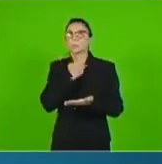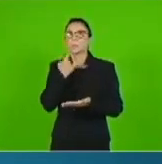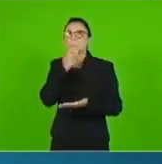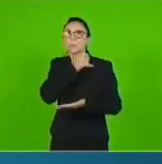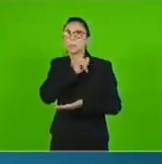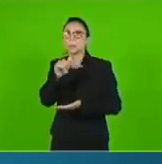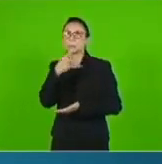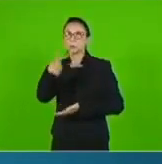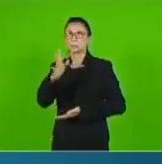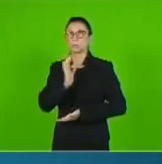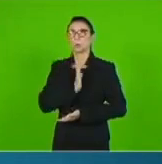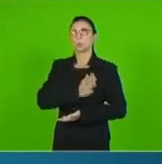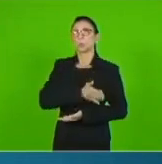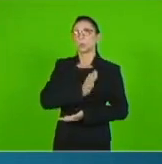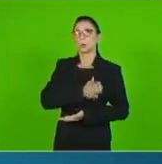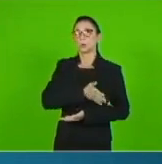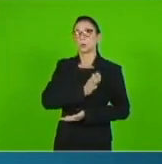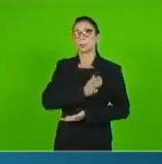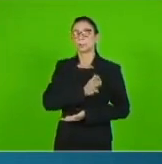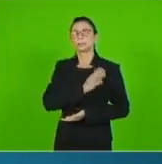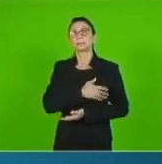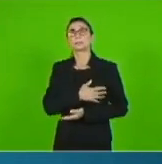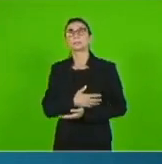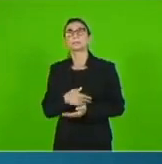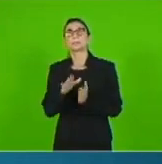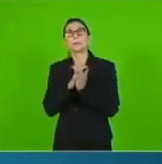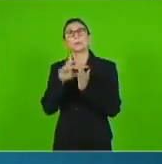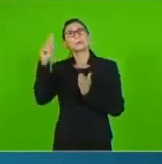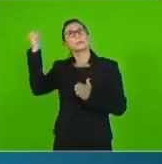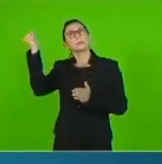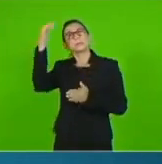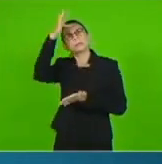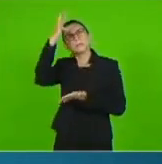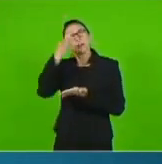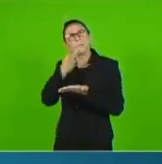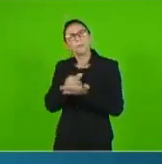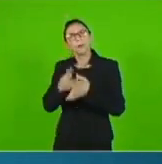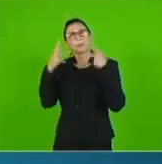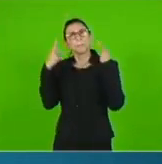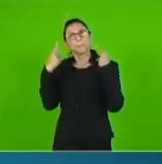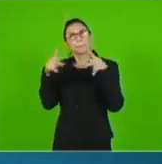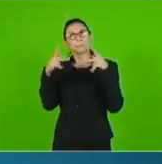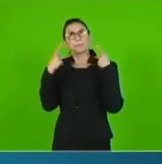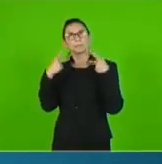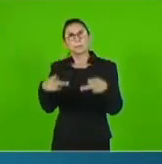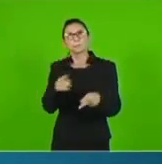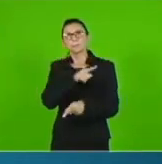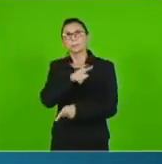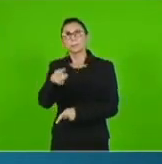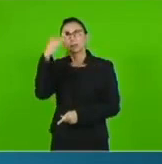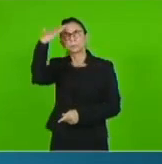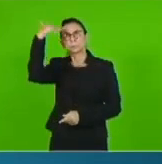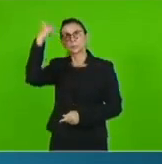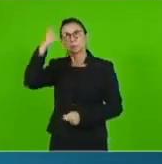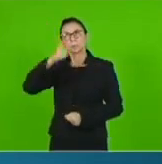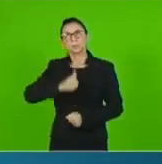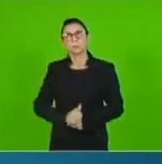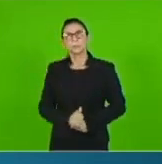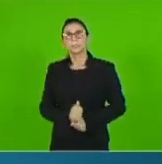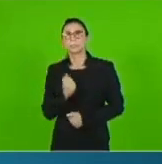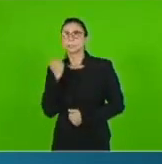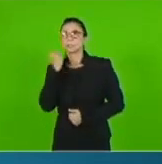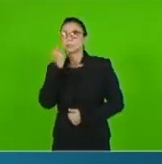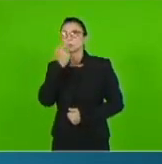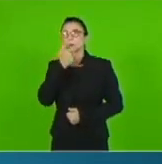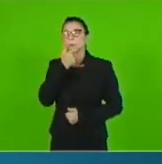The voice which I hear from heaven spoke to me again and said, go take